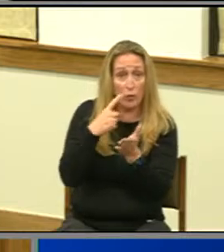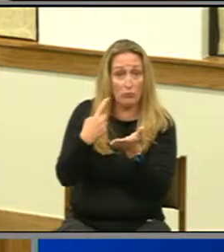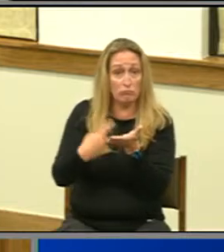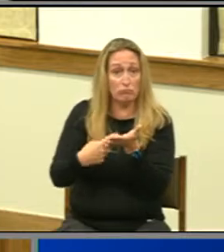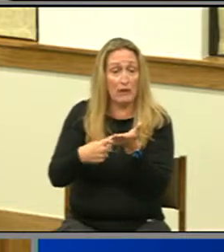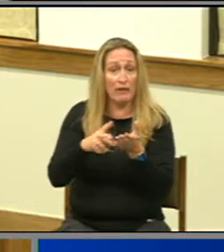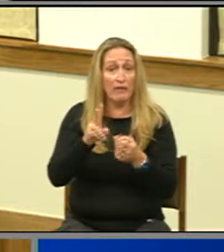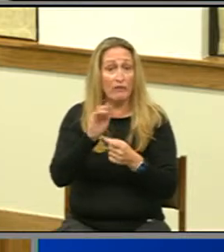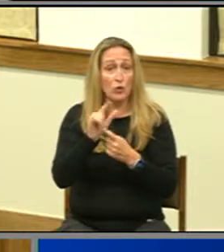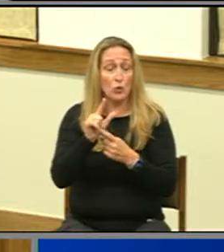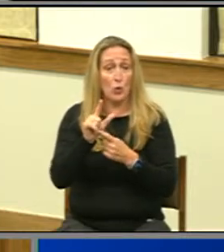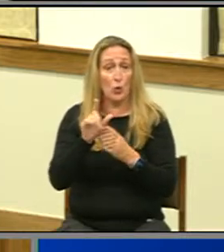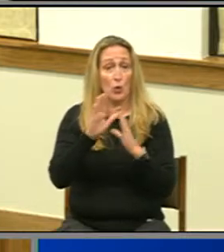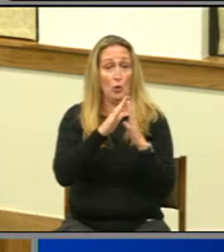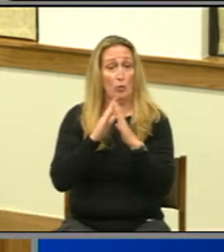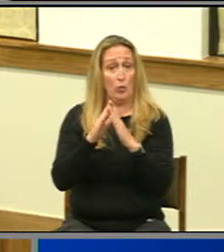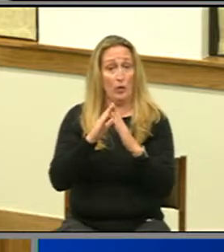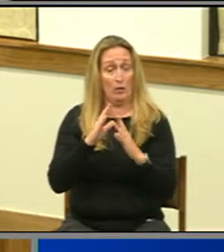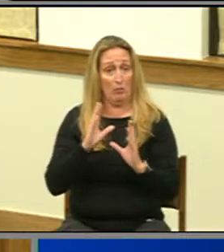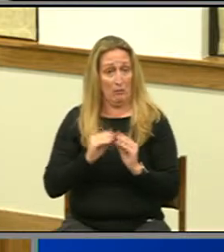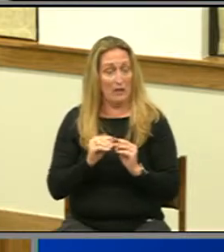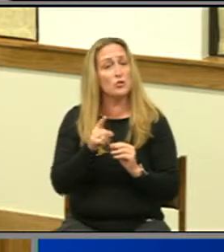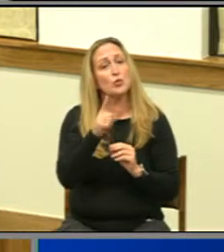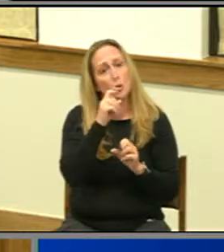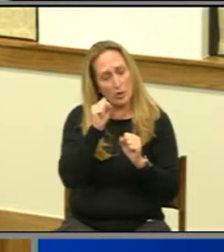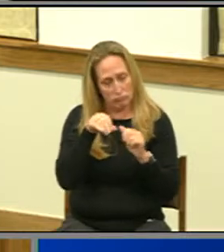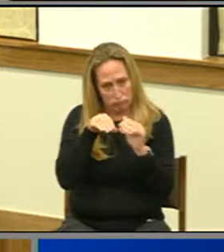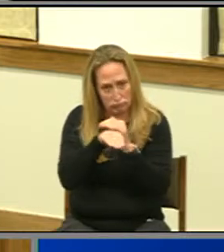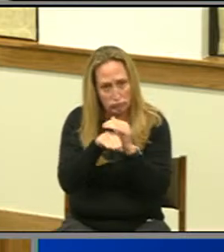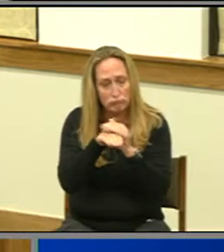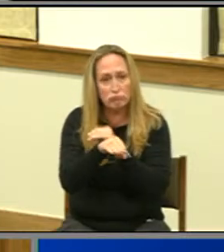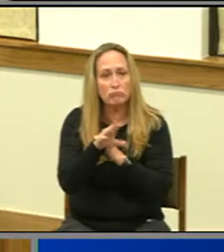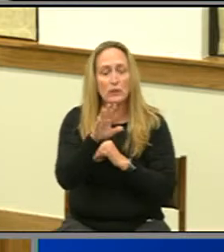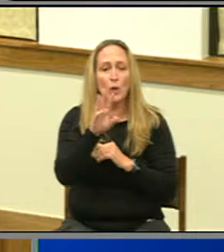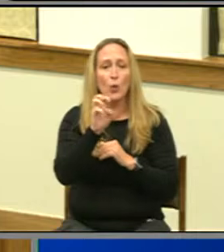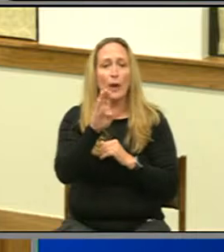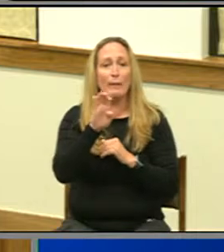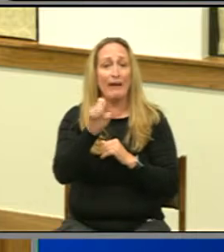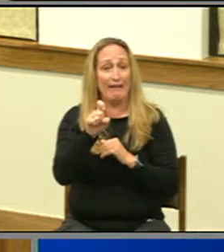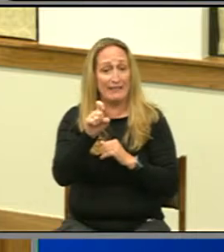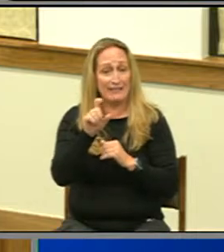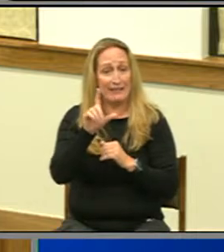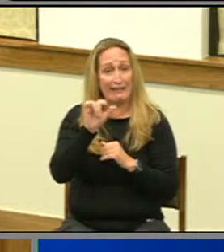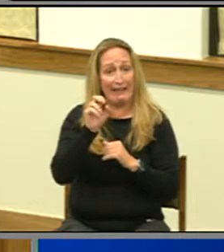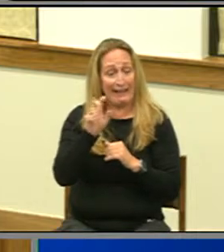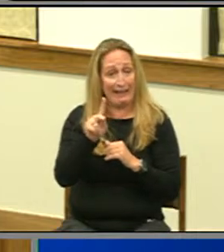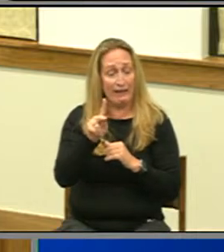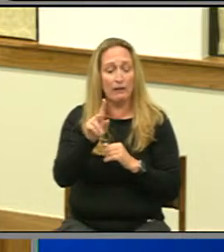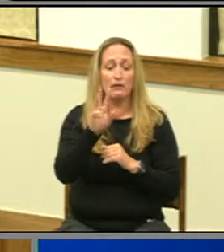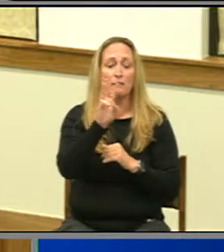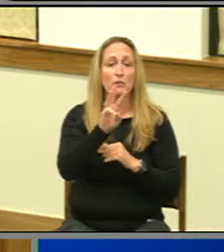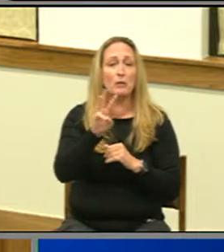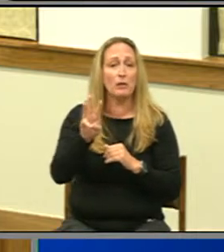virtual community meetings, you can access your WebEx link at